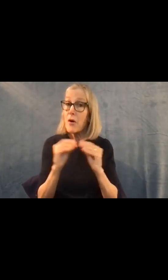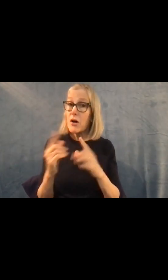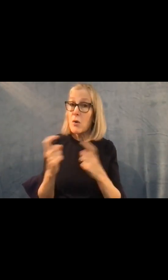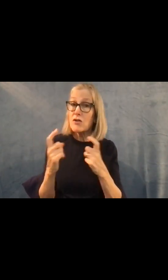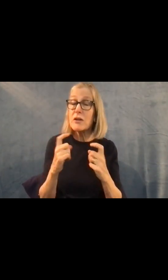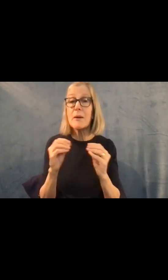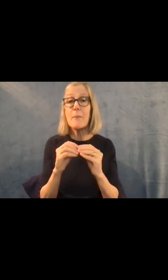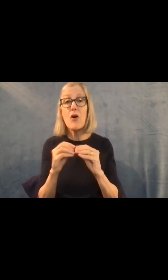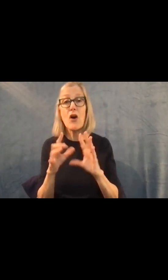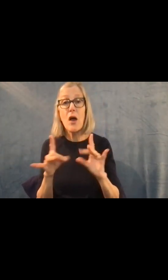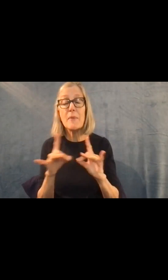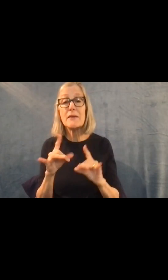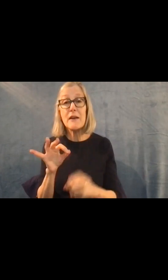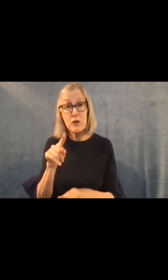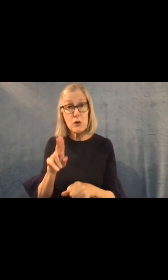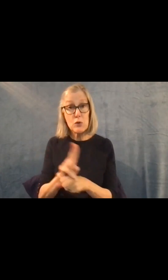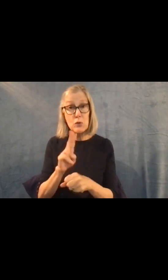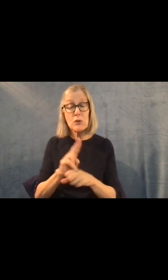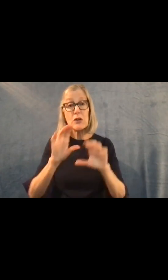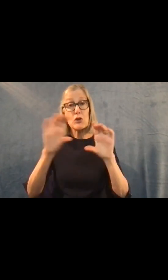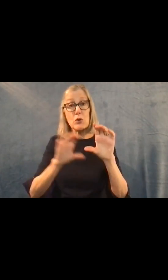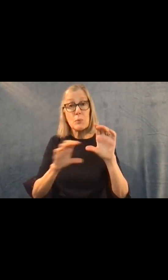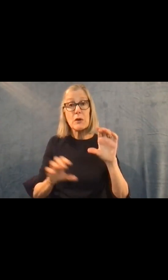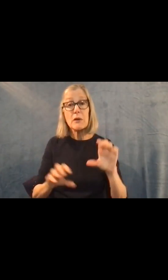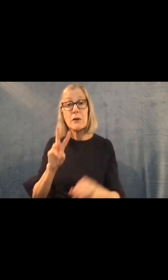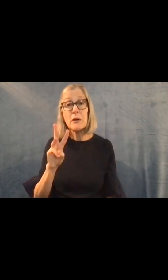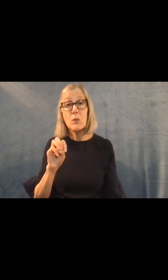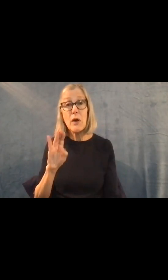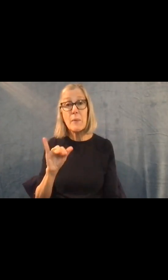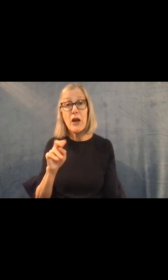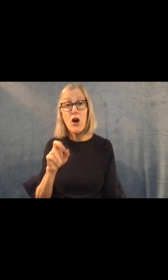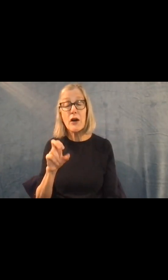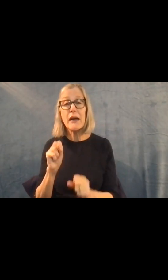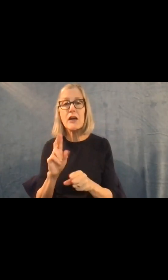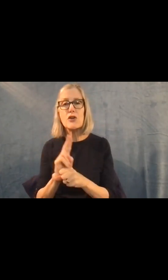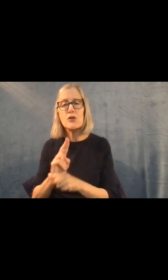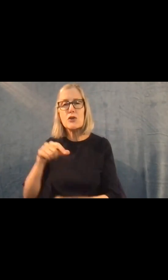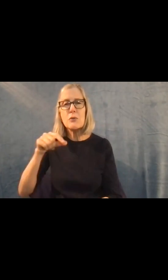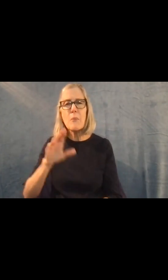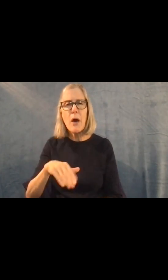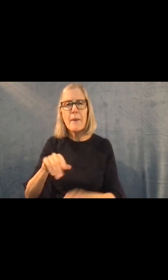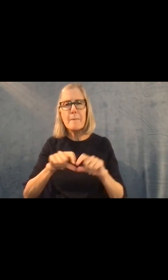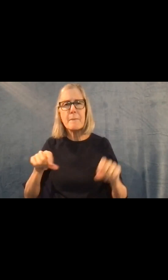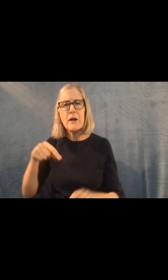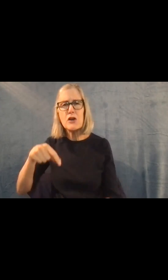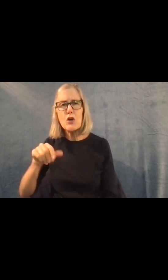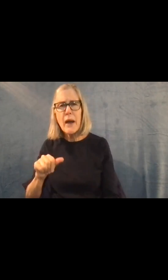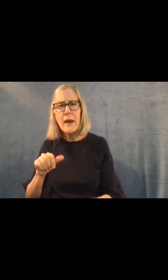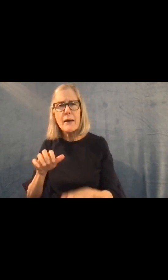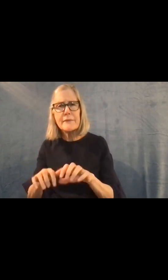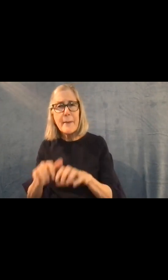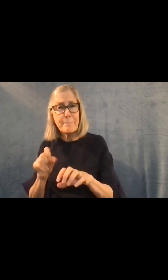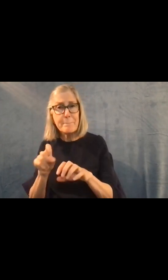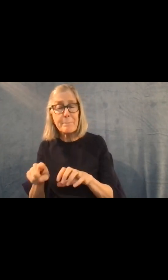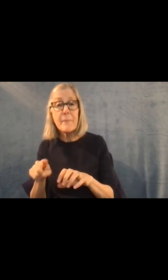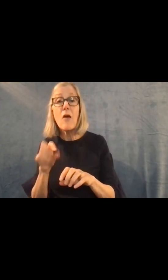Zoom webinar, you can use the Q&A function, or you can raise your hand and we'll unmute your line and hear directly from you. If you're